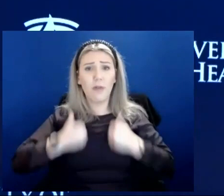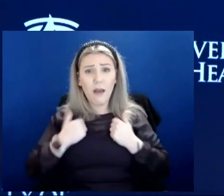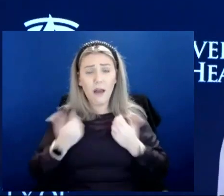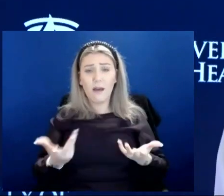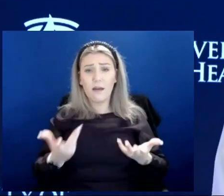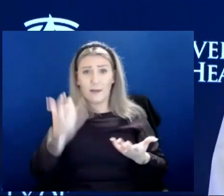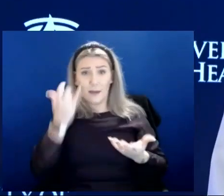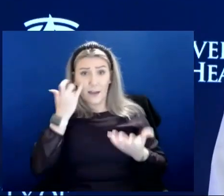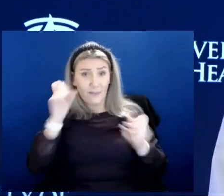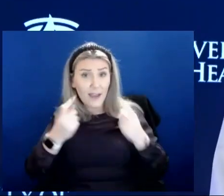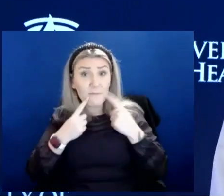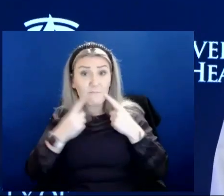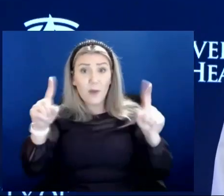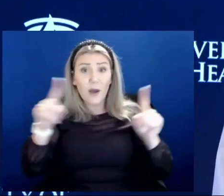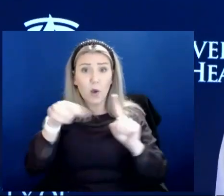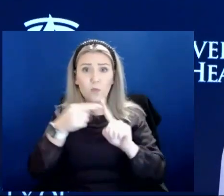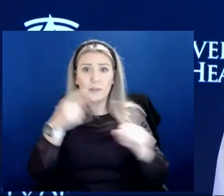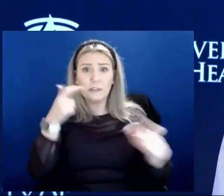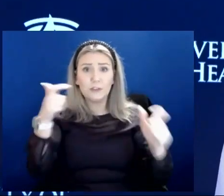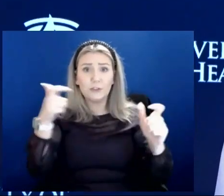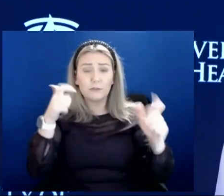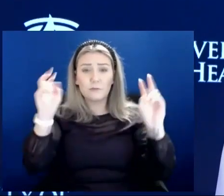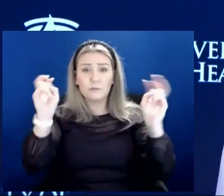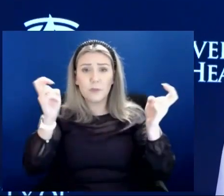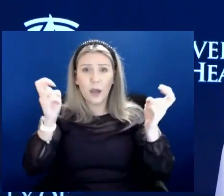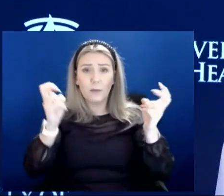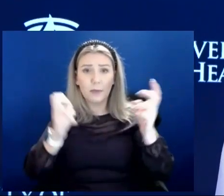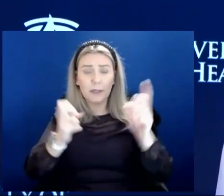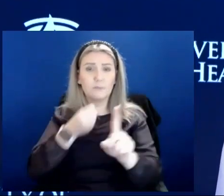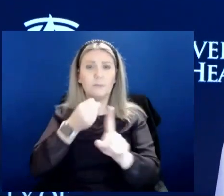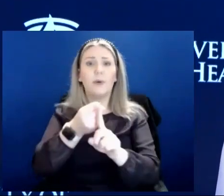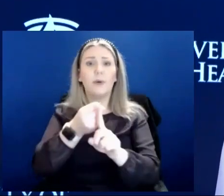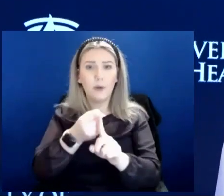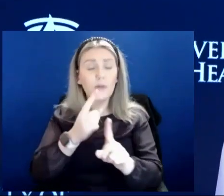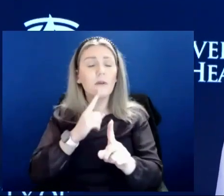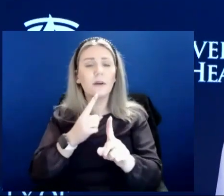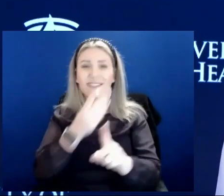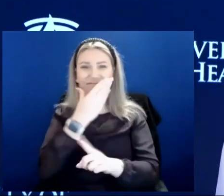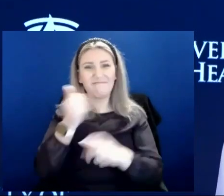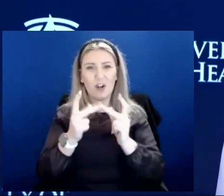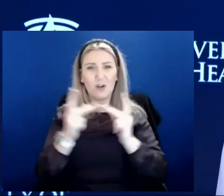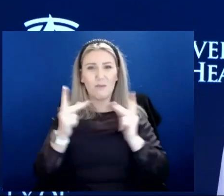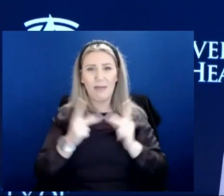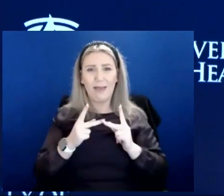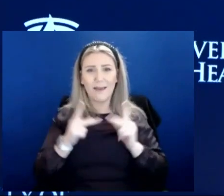that, then when those big topics come, we'll be in such a better place to